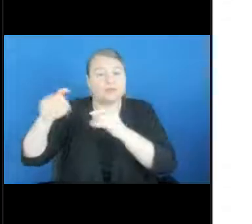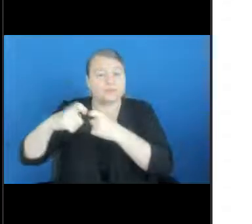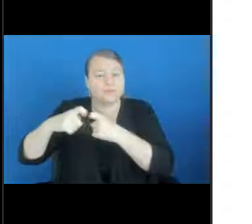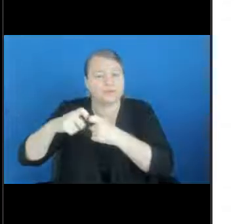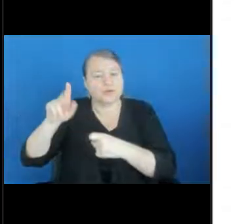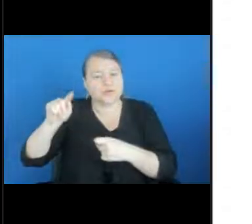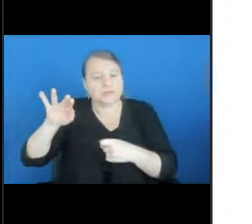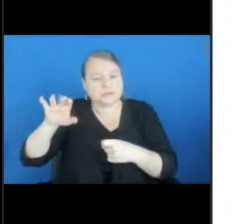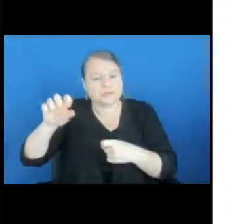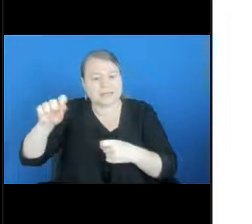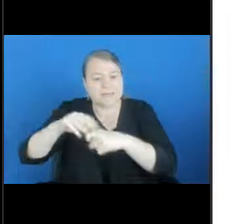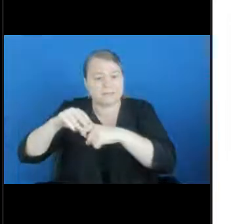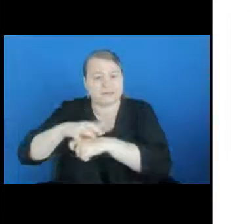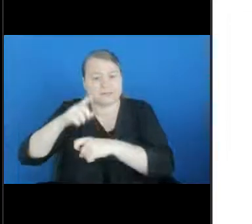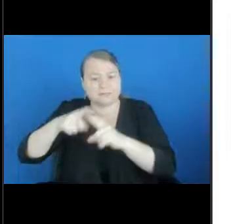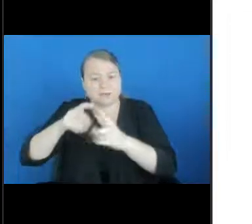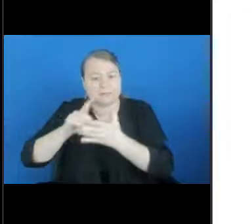affected by the design.